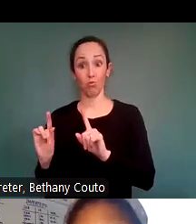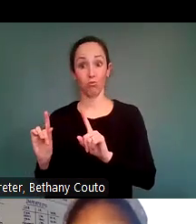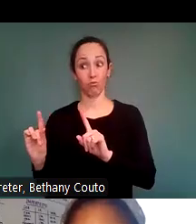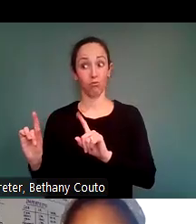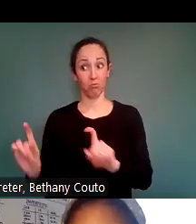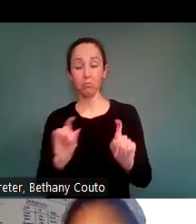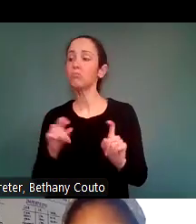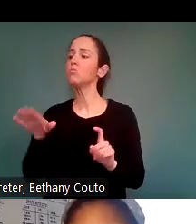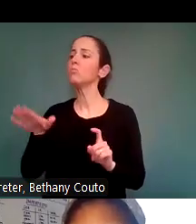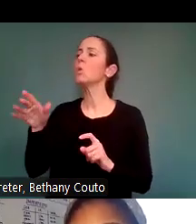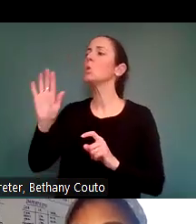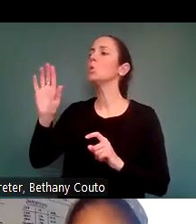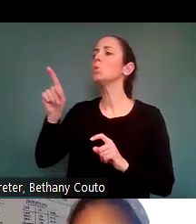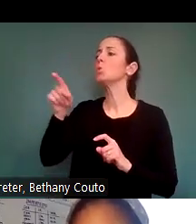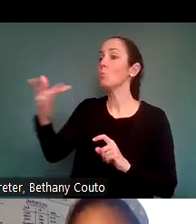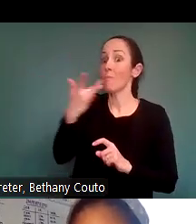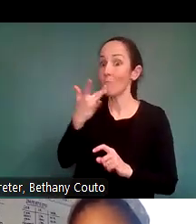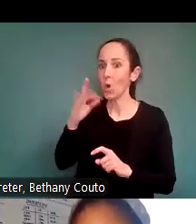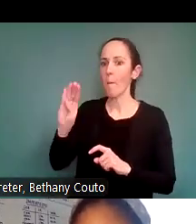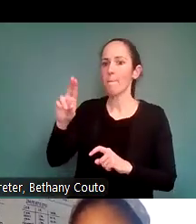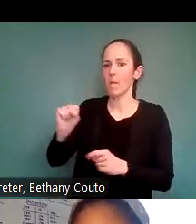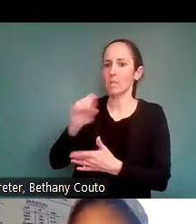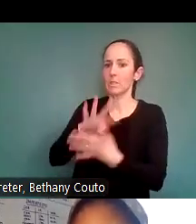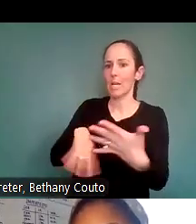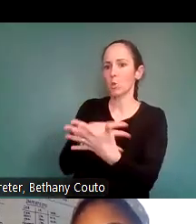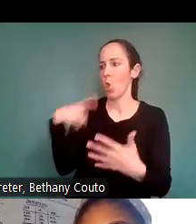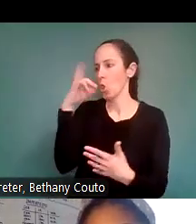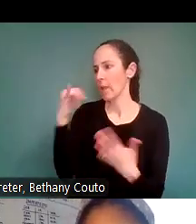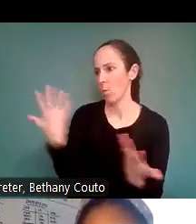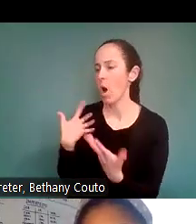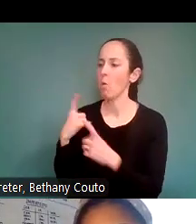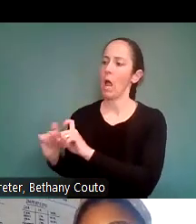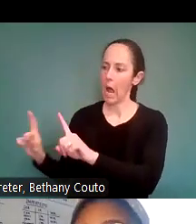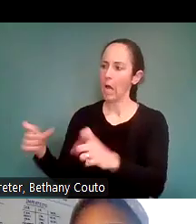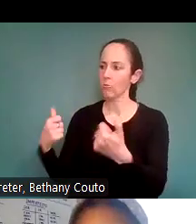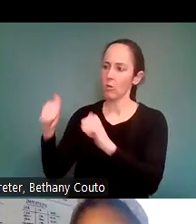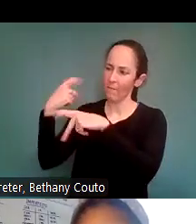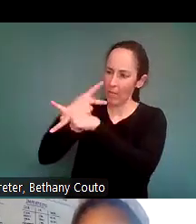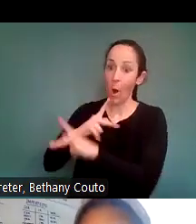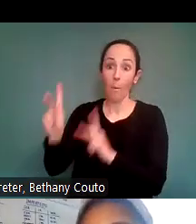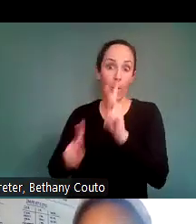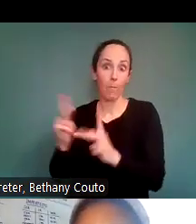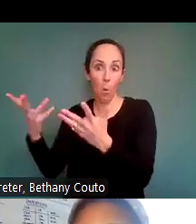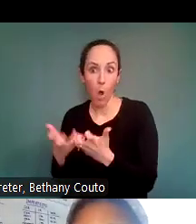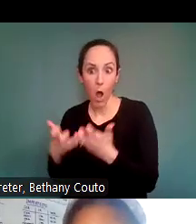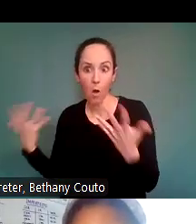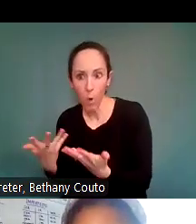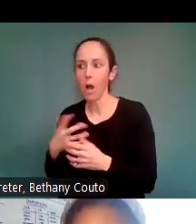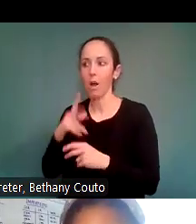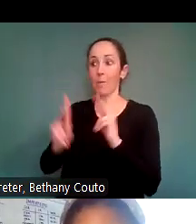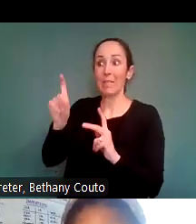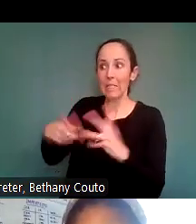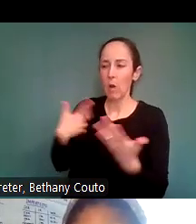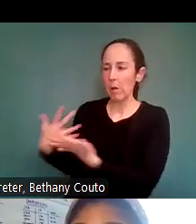to help them get where they needed to go. So that's one of the ways that we really helped use data to communicate and tell the story about the